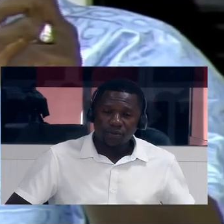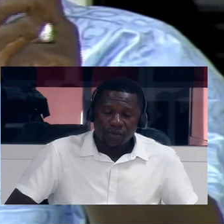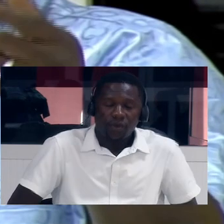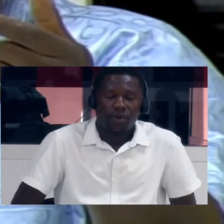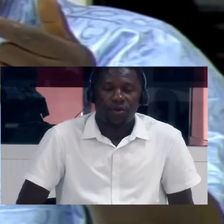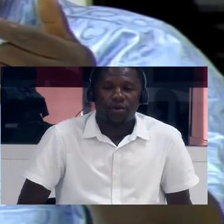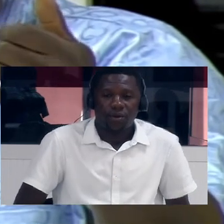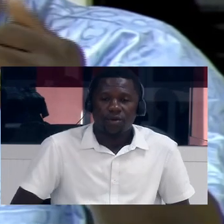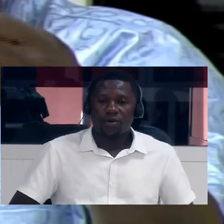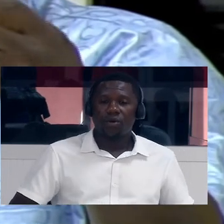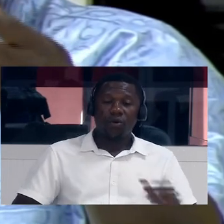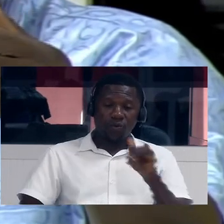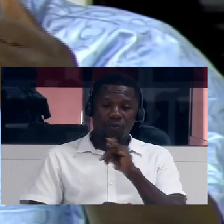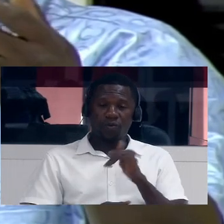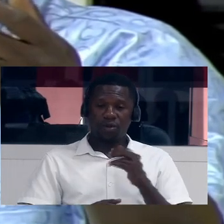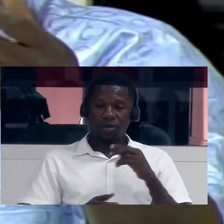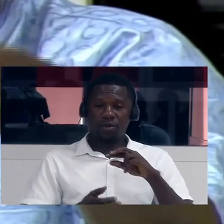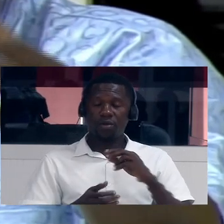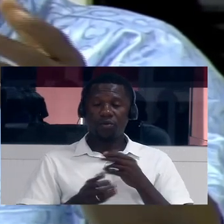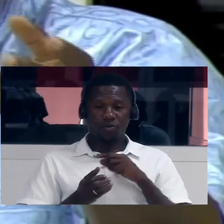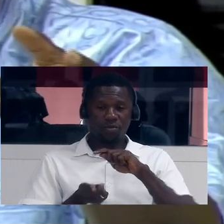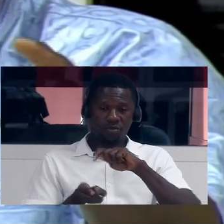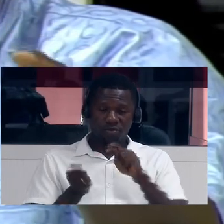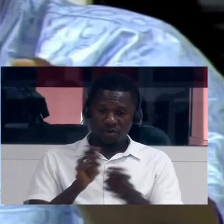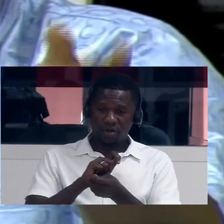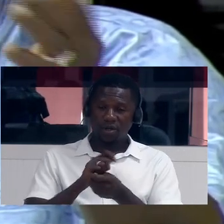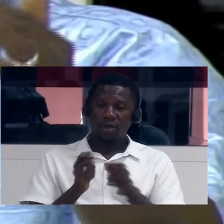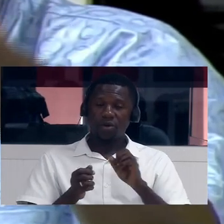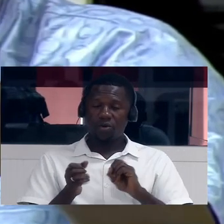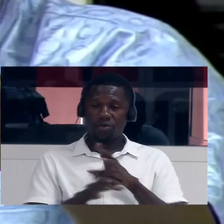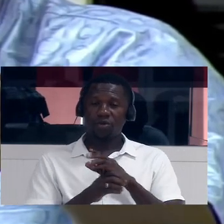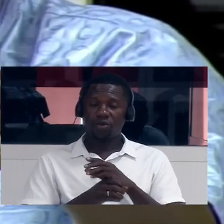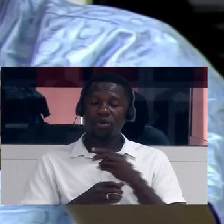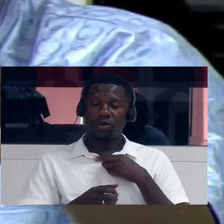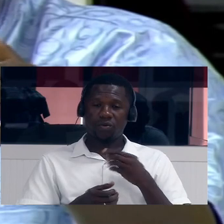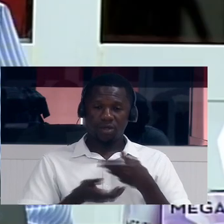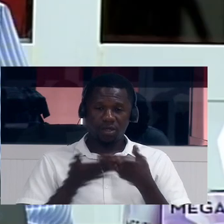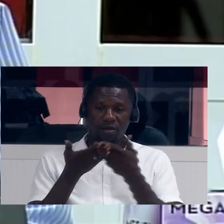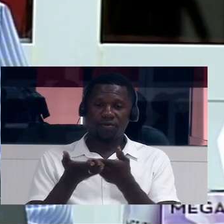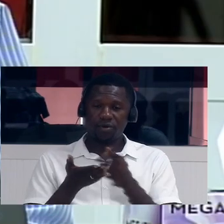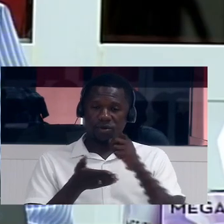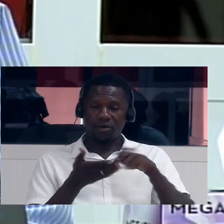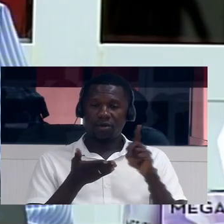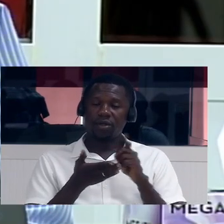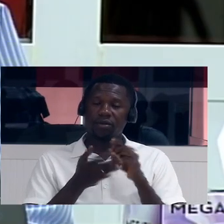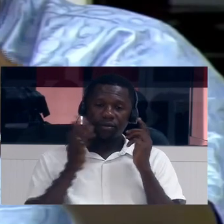which seemingly would modify the operation orders that were issued, correct?